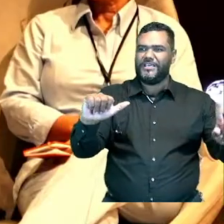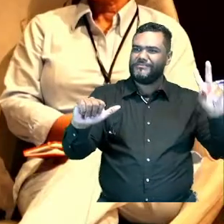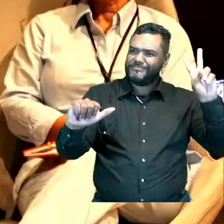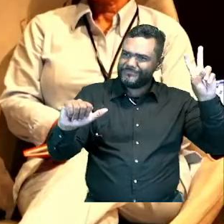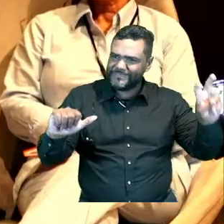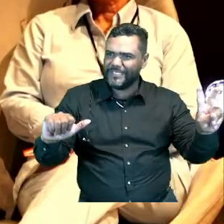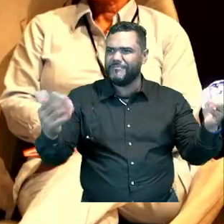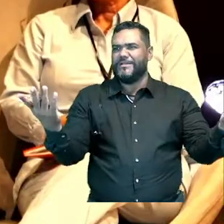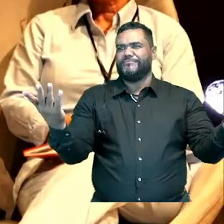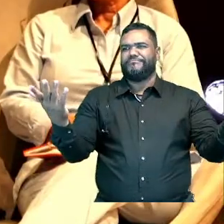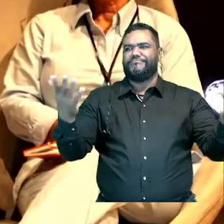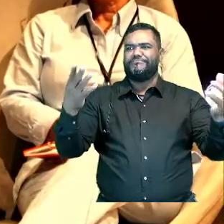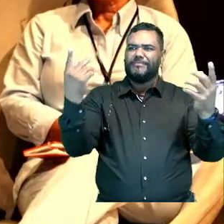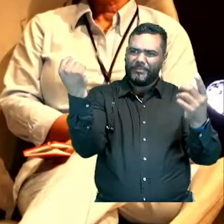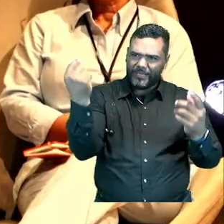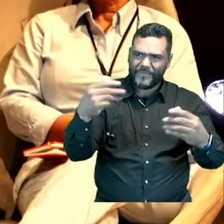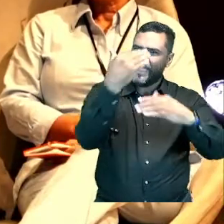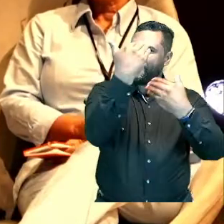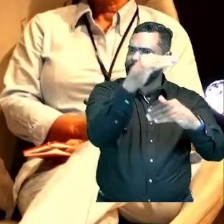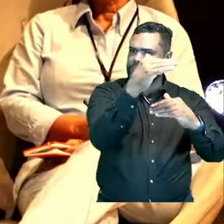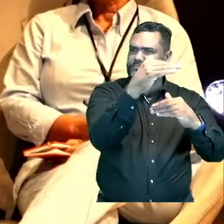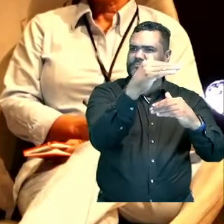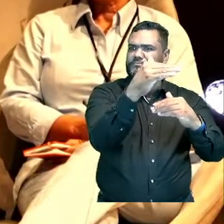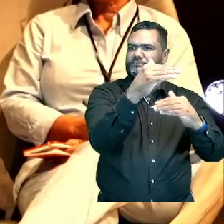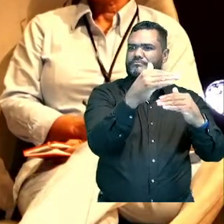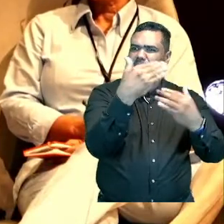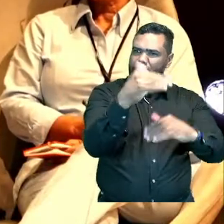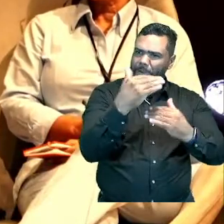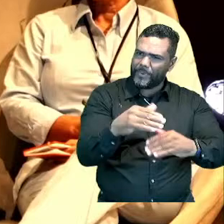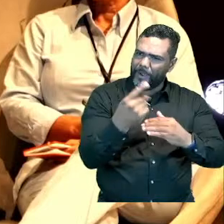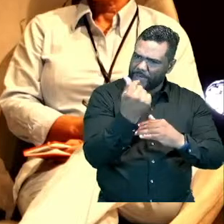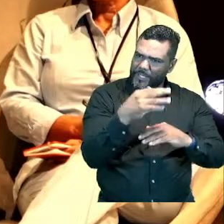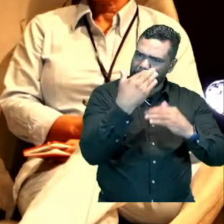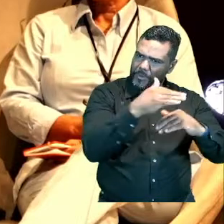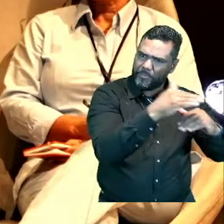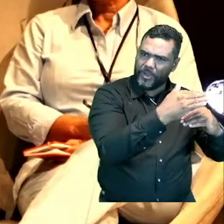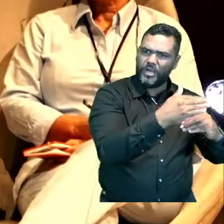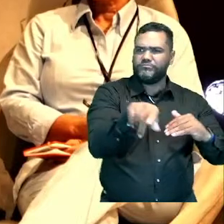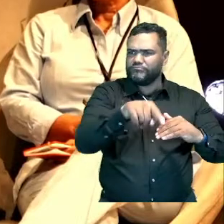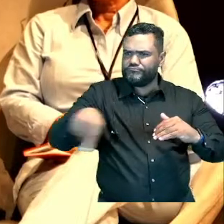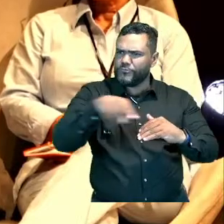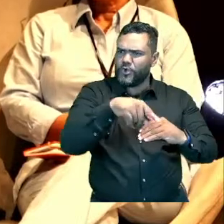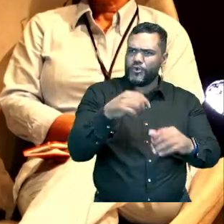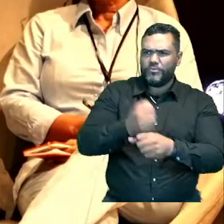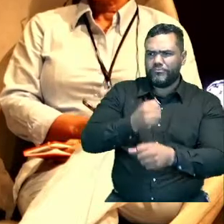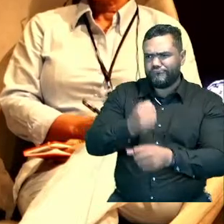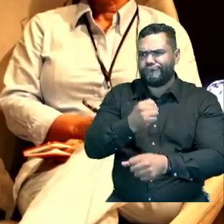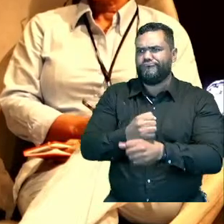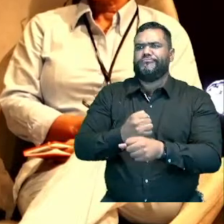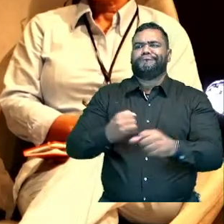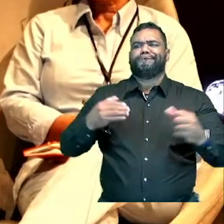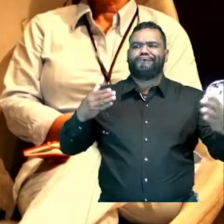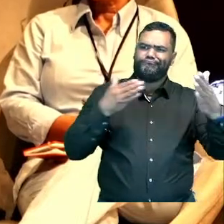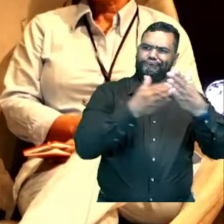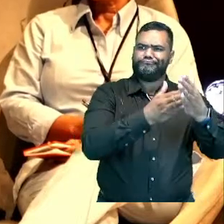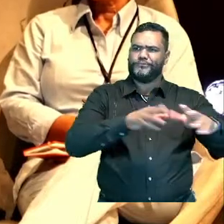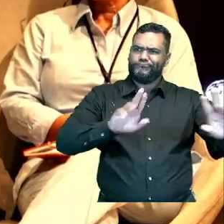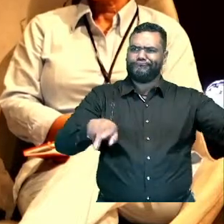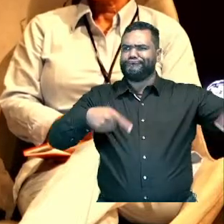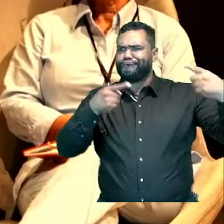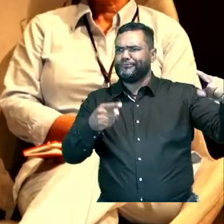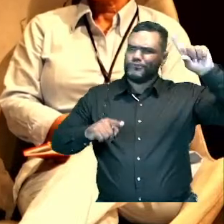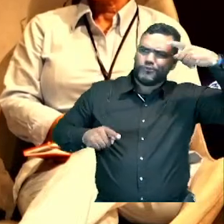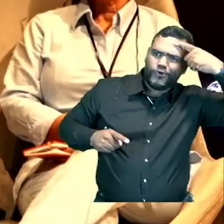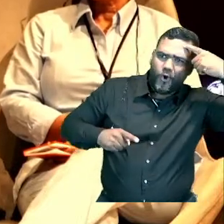come together and worked and challenged the government so that there can be an increase